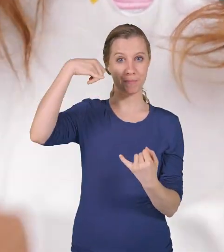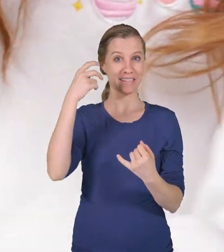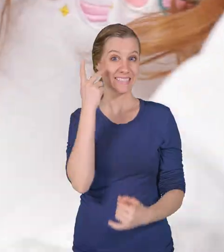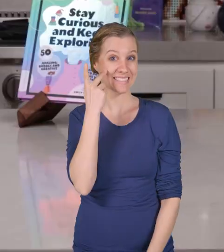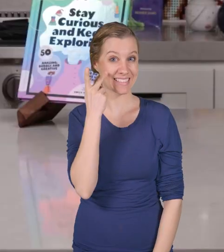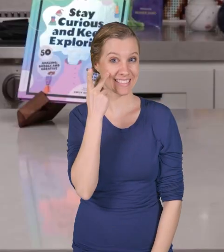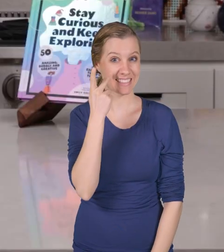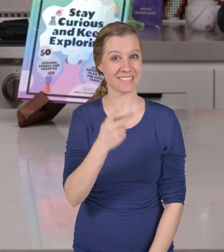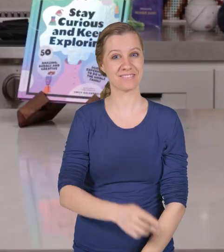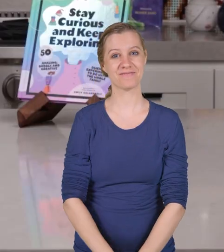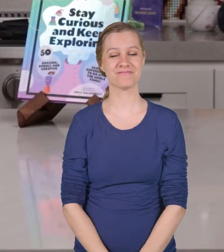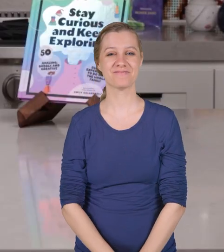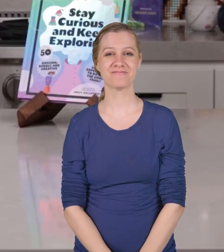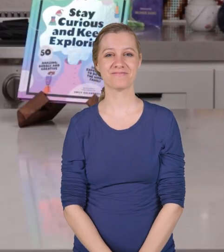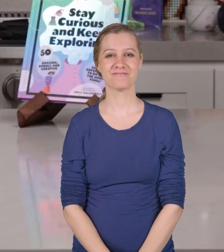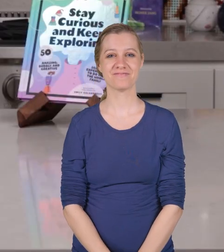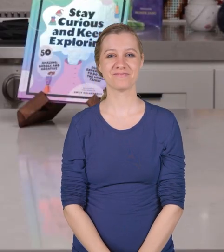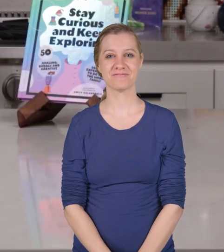coil here, let's see.